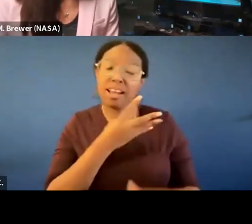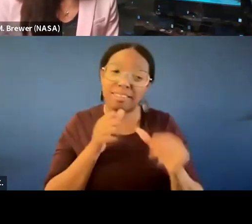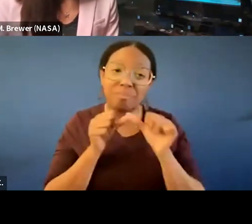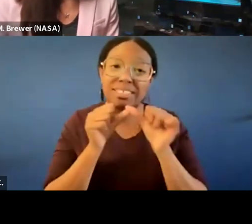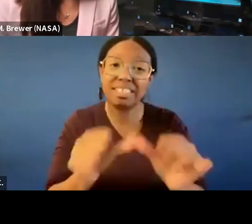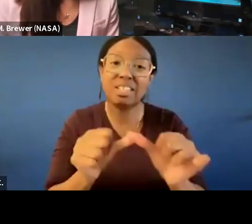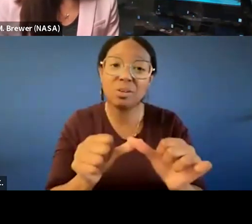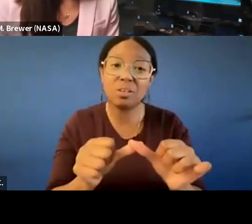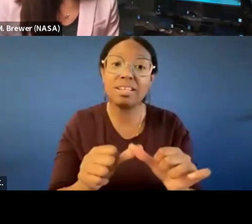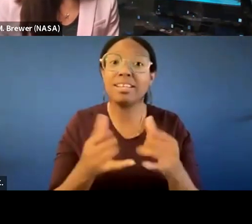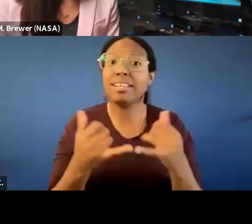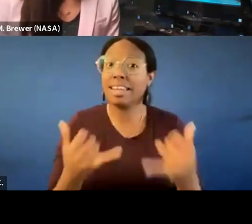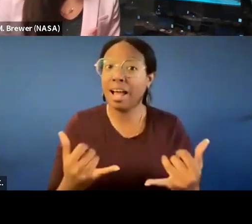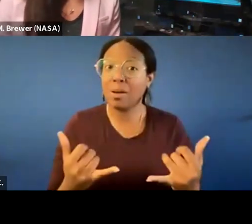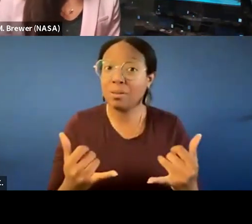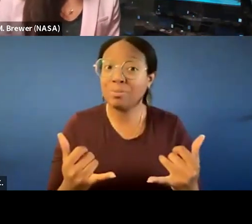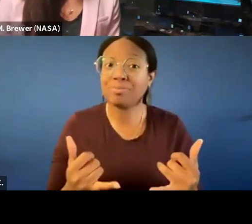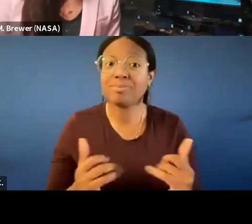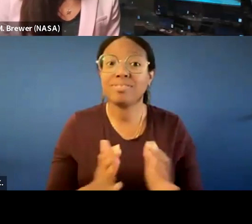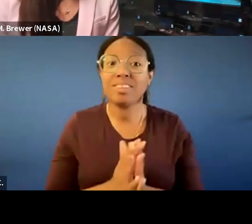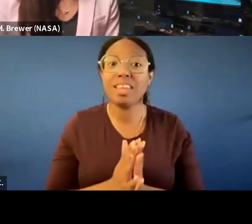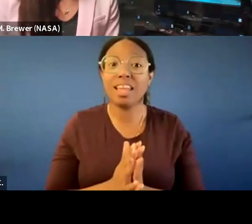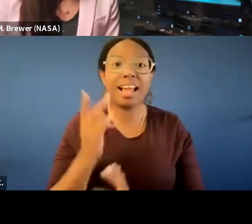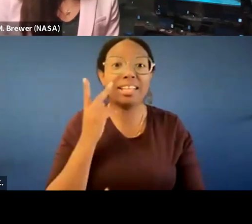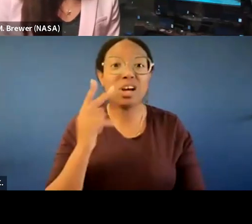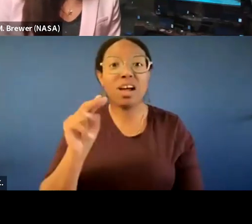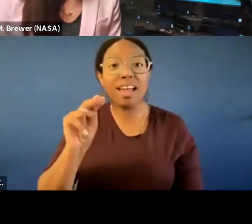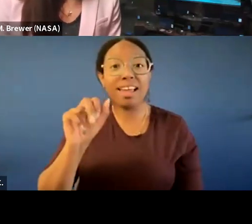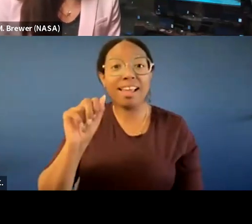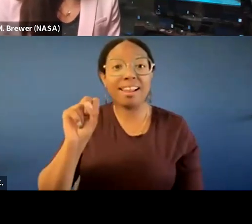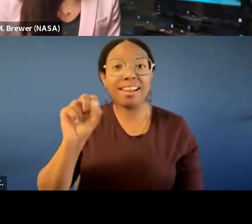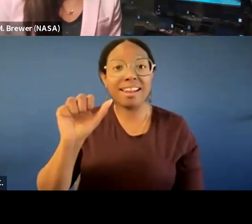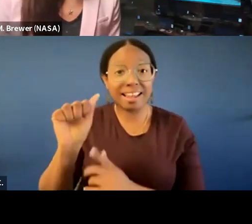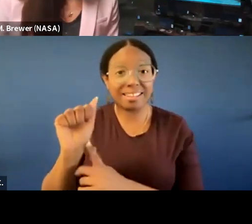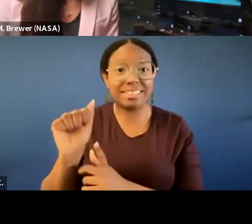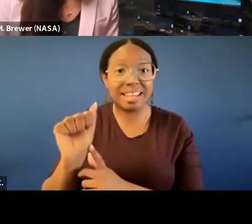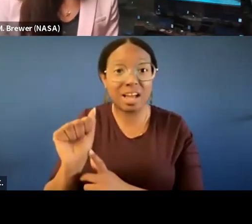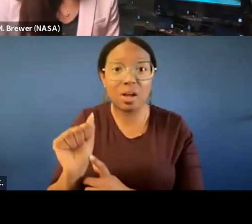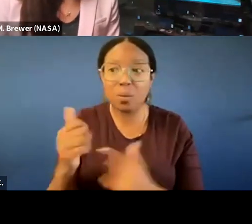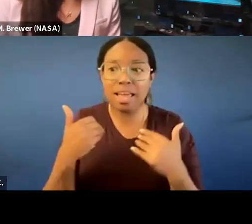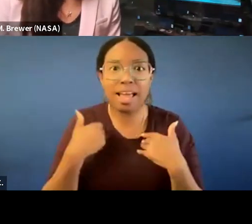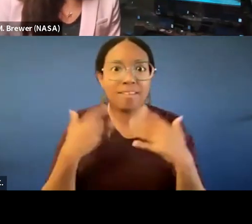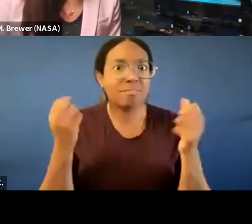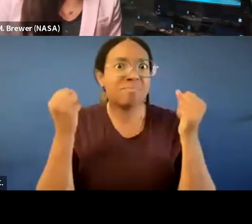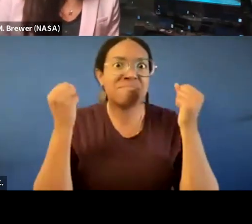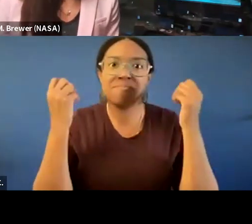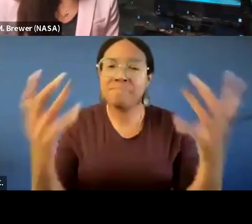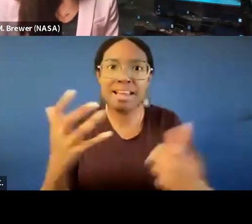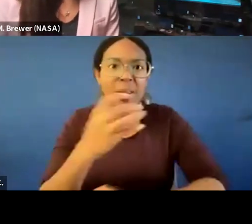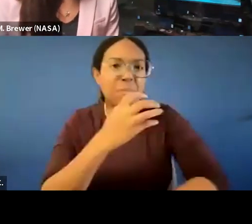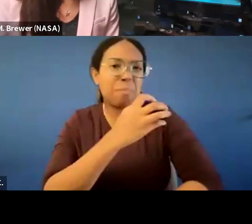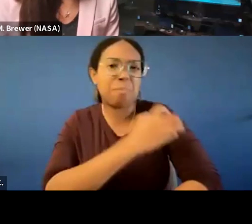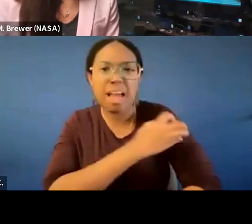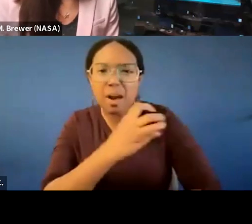And so fortunately, I have found at NASA in general, we have a number of powerful women that are at high